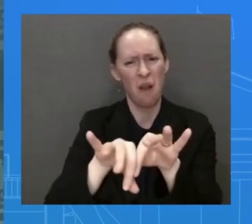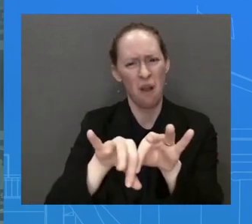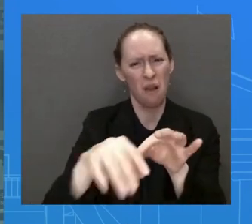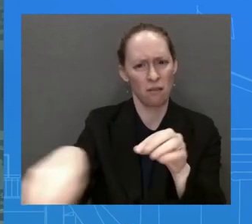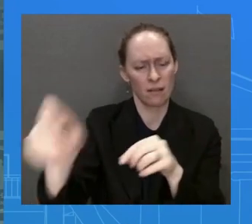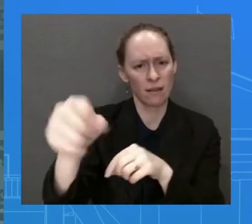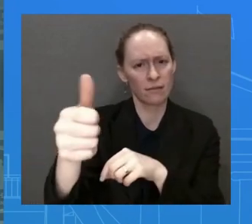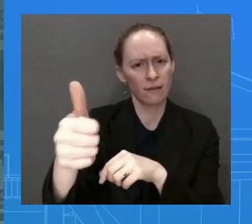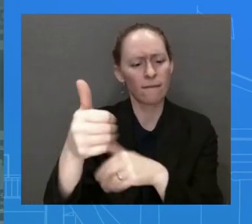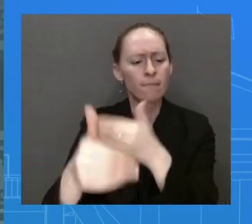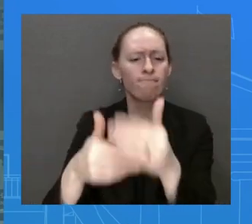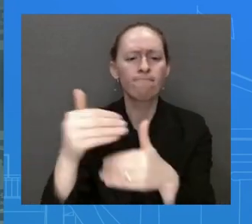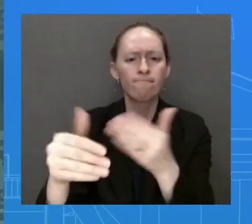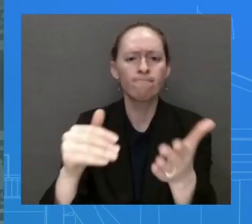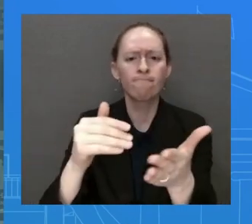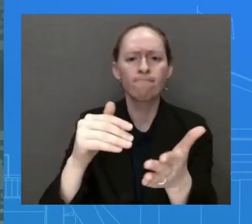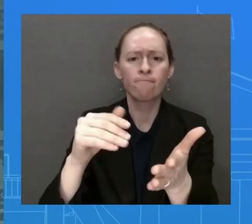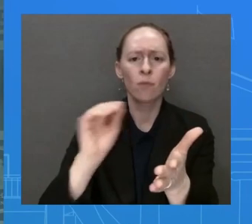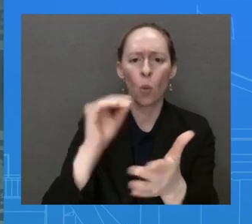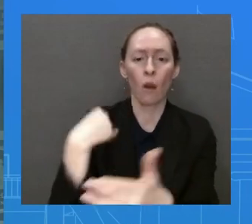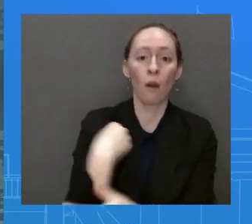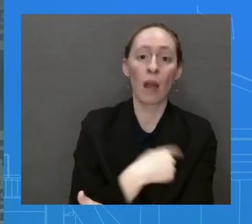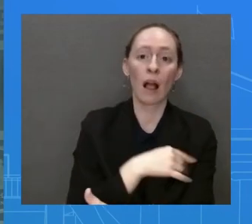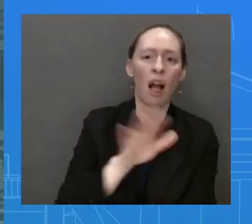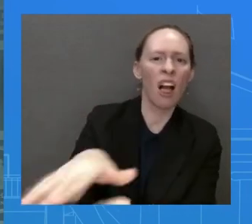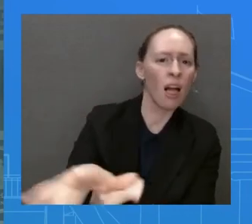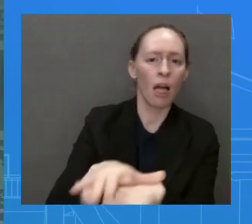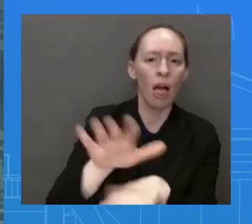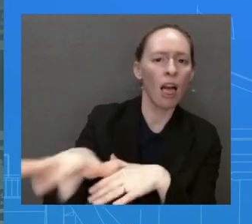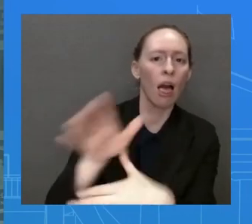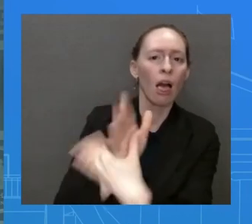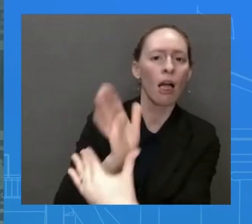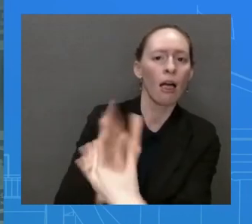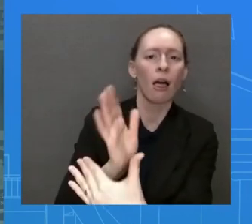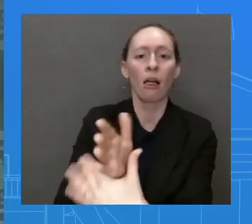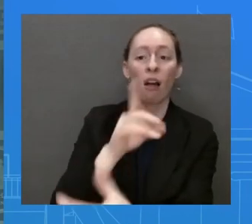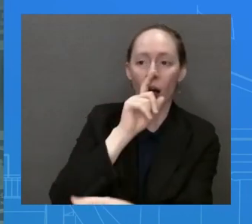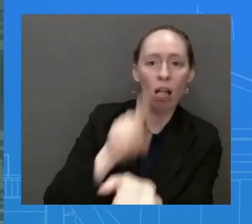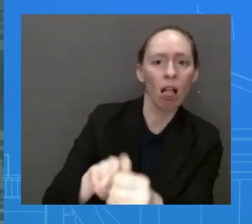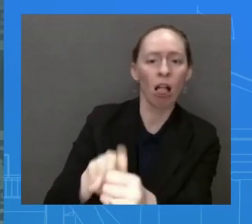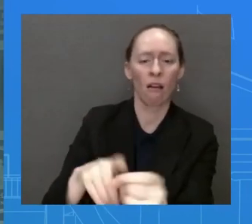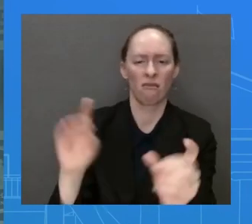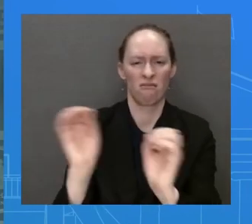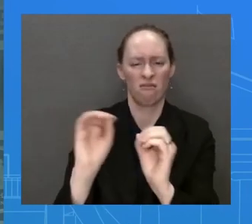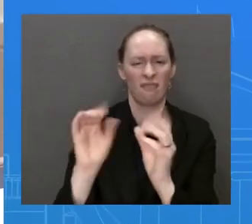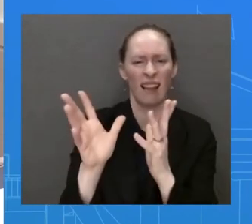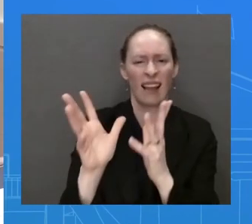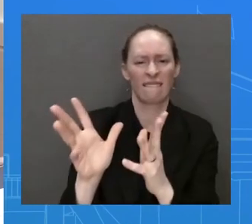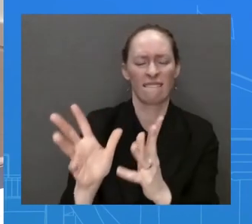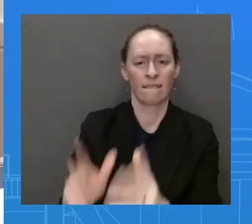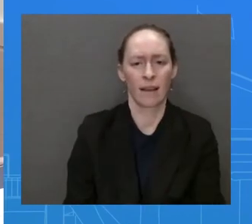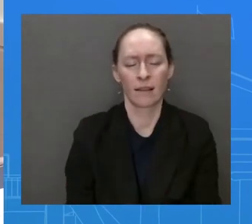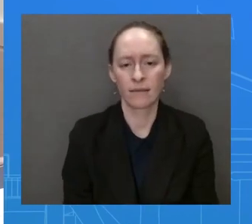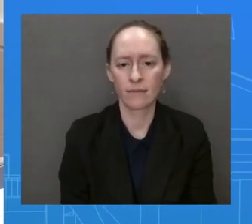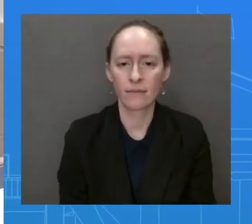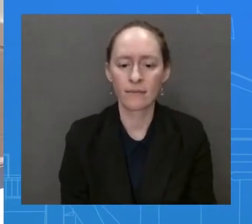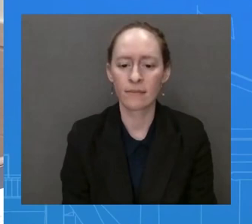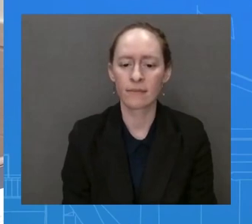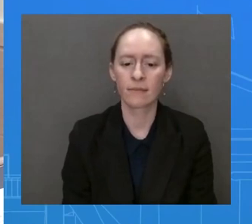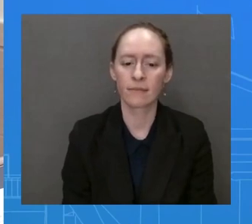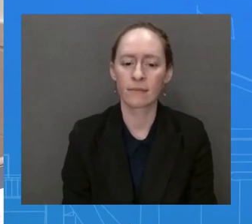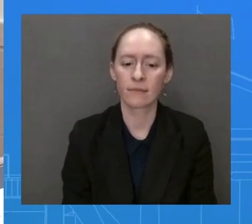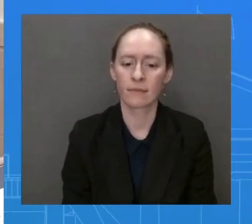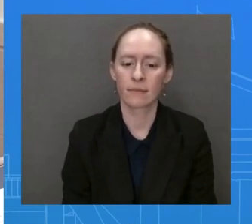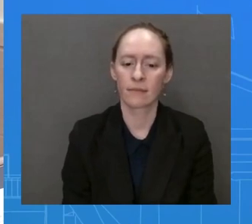going to make sure that they have their independence, and that's why I'm saying that we're going to refer to Department of Justice. And let me just ask you a